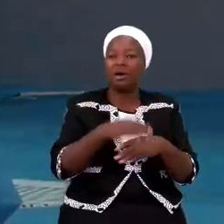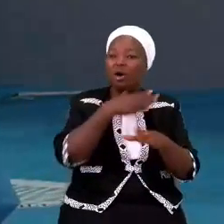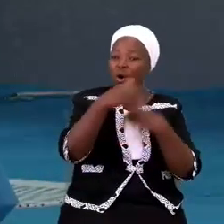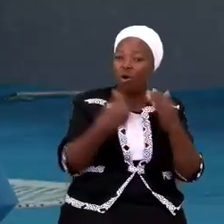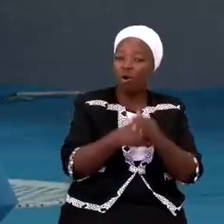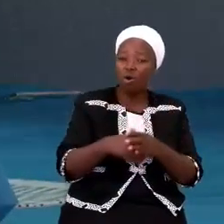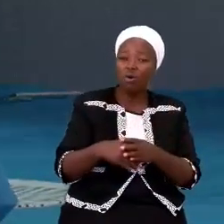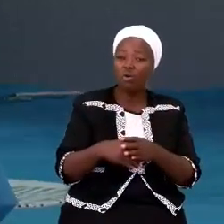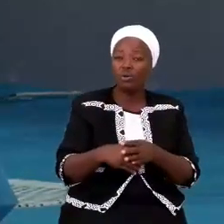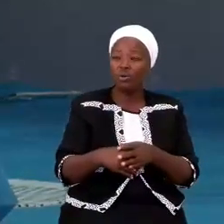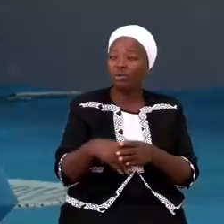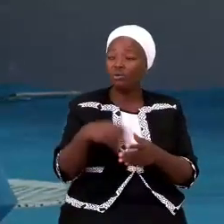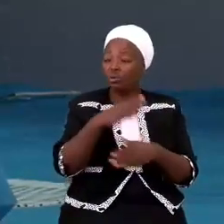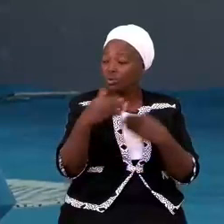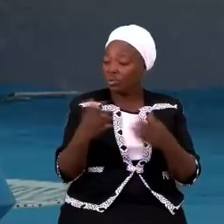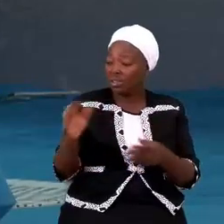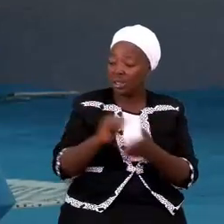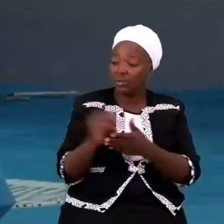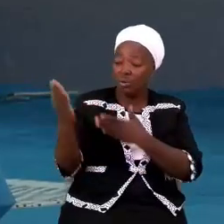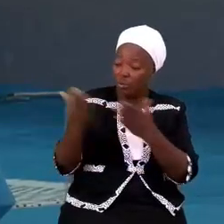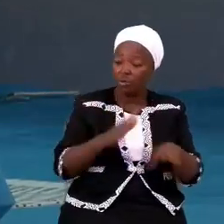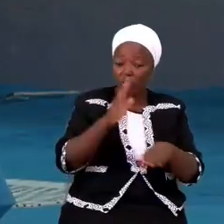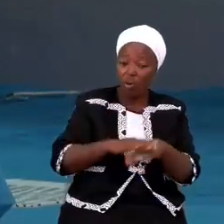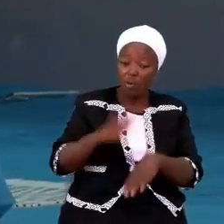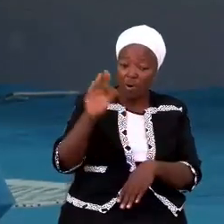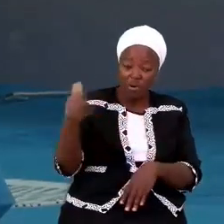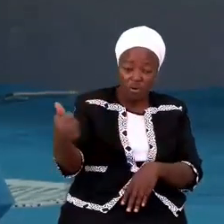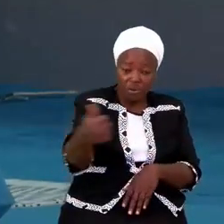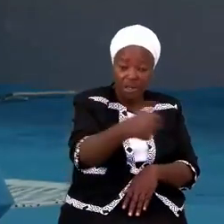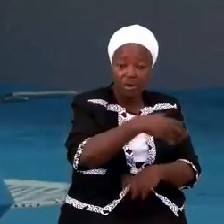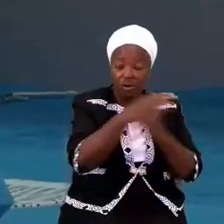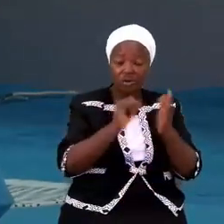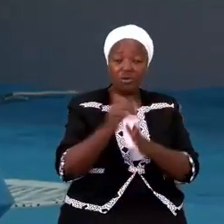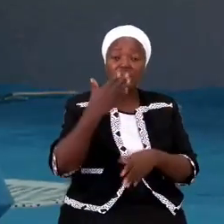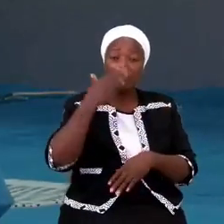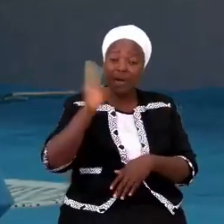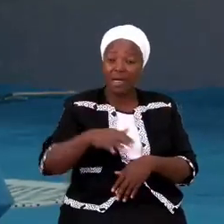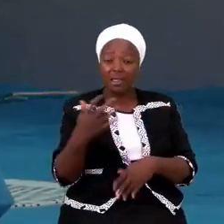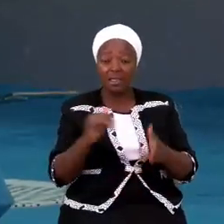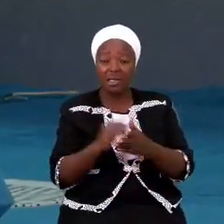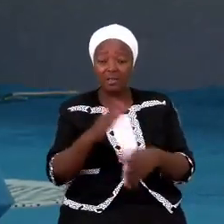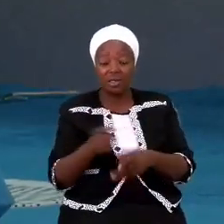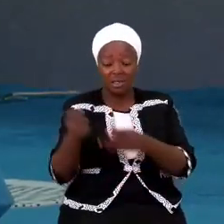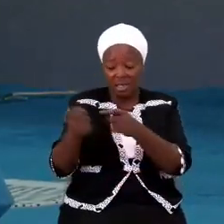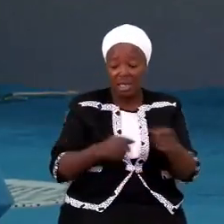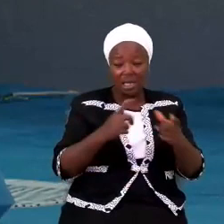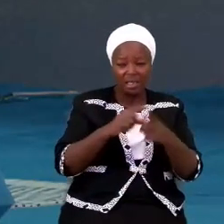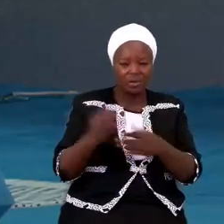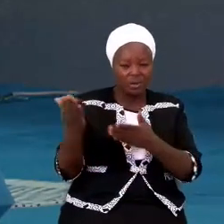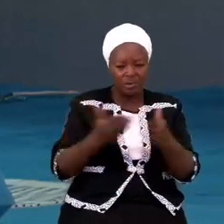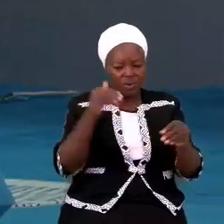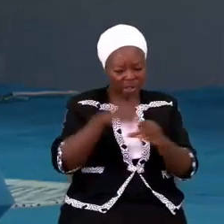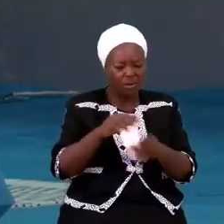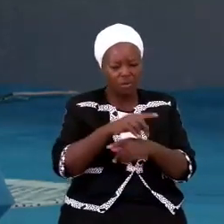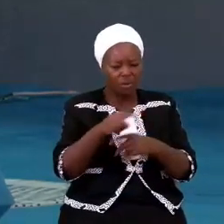attracted and you brought in, when you are coming back, you will drop them. They're the properties of the far country. And